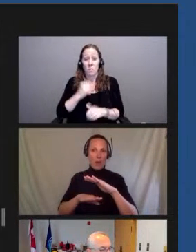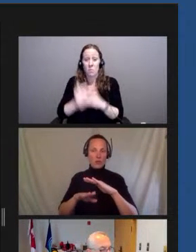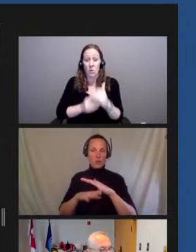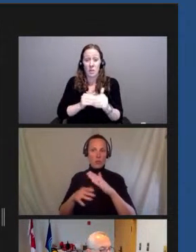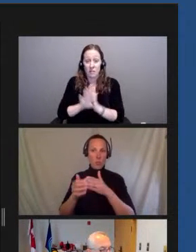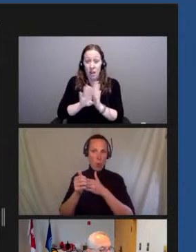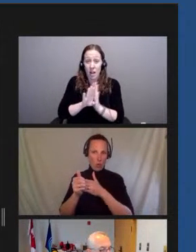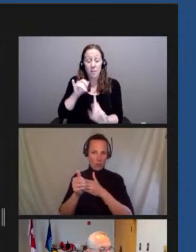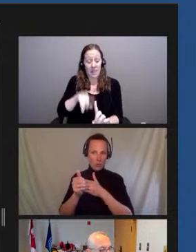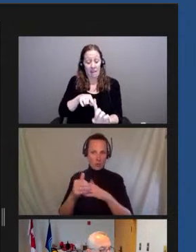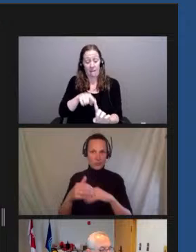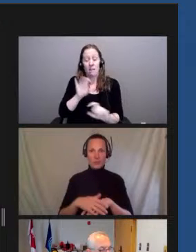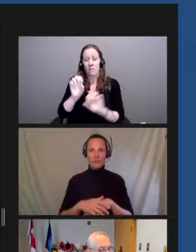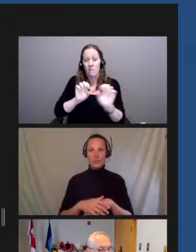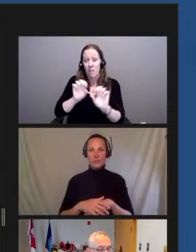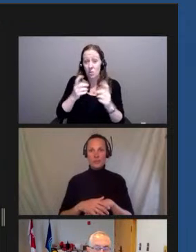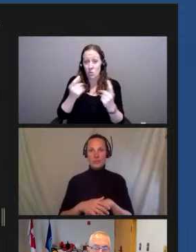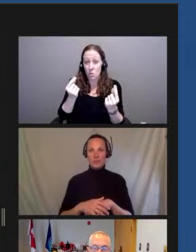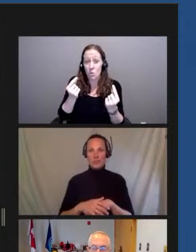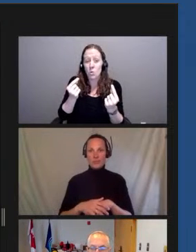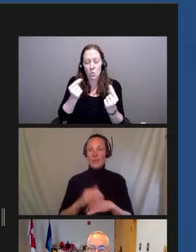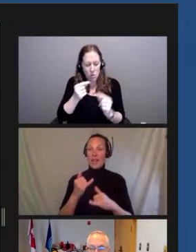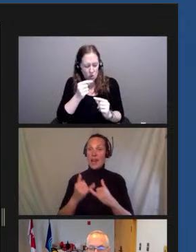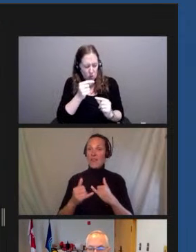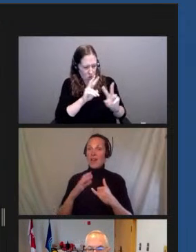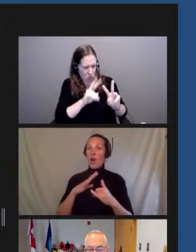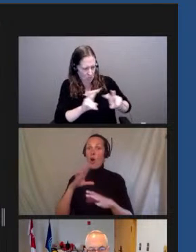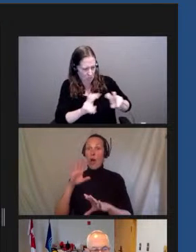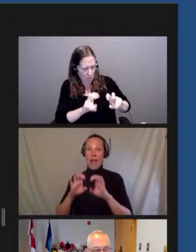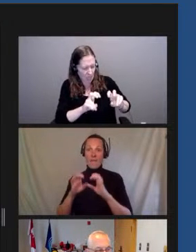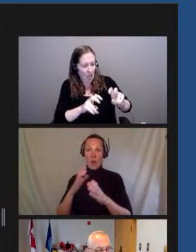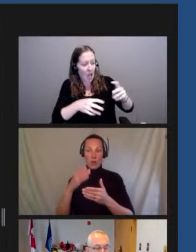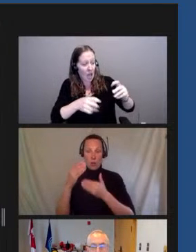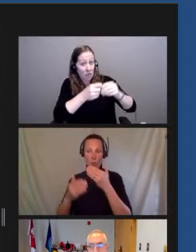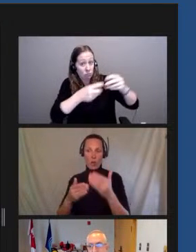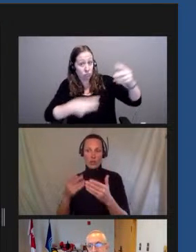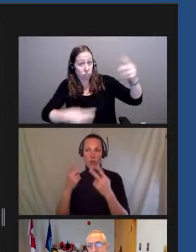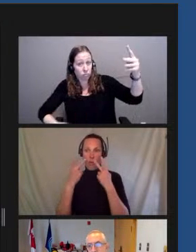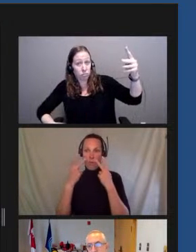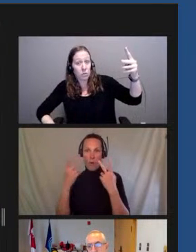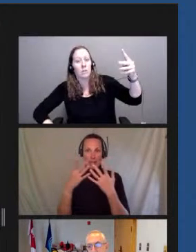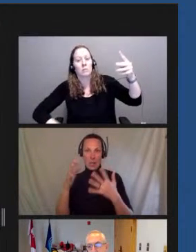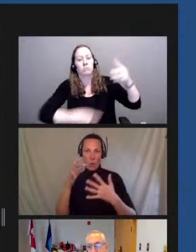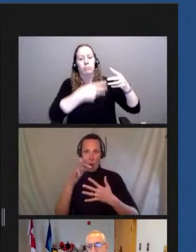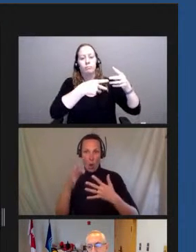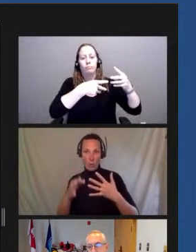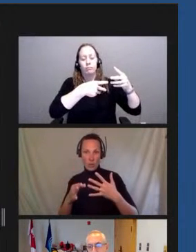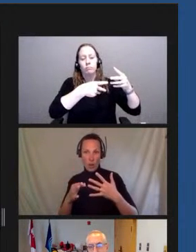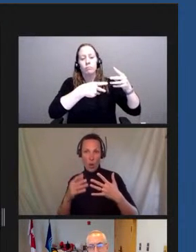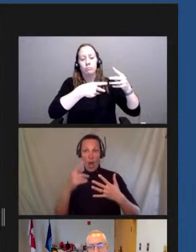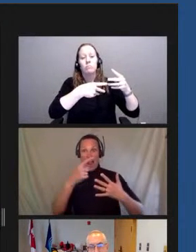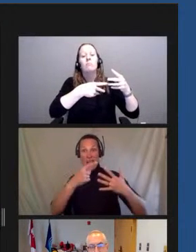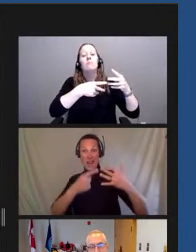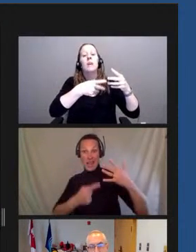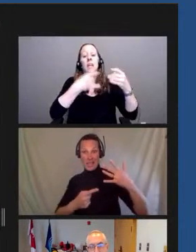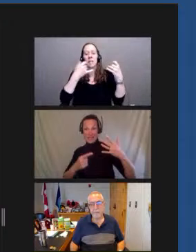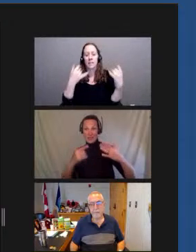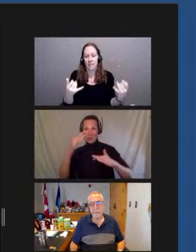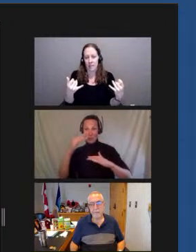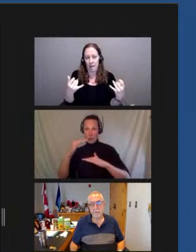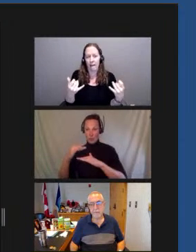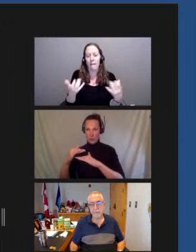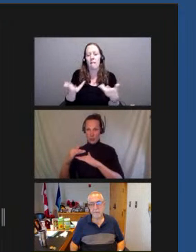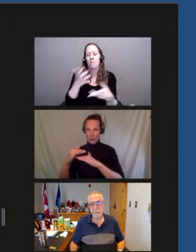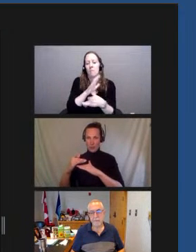assess options and narrow them down to a short list of options suitable for Ottawa. This brings us to where we are today in the master